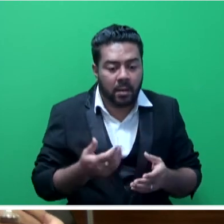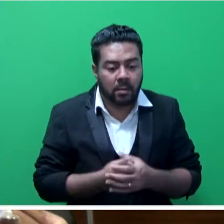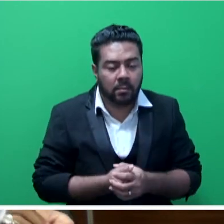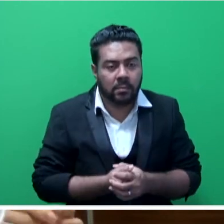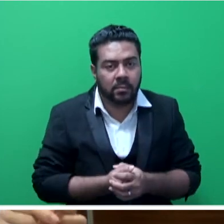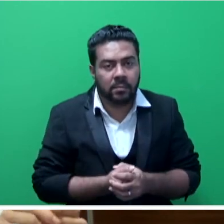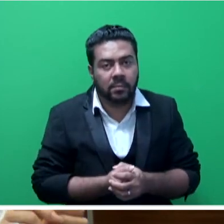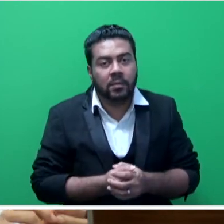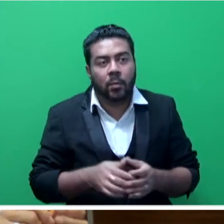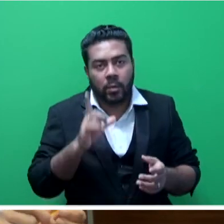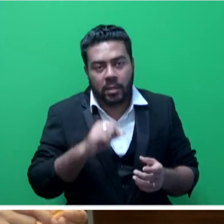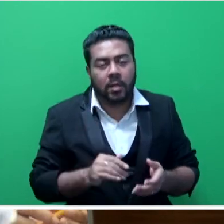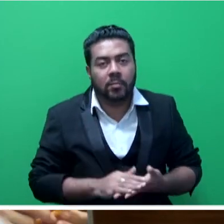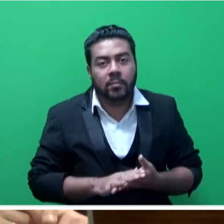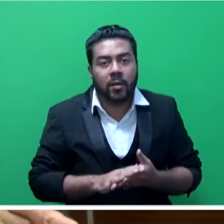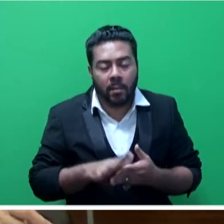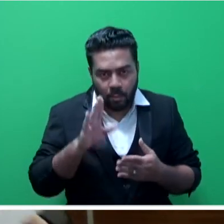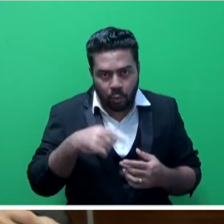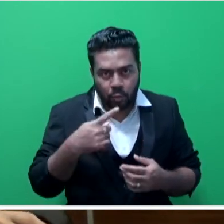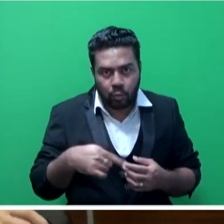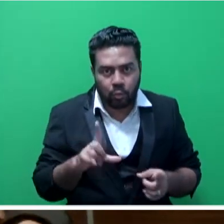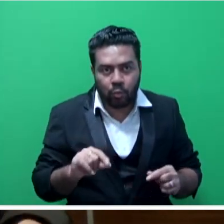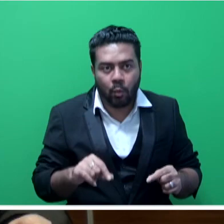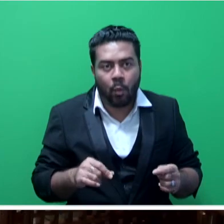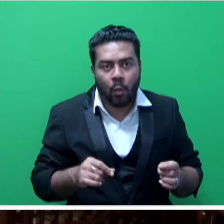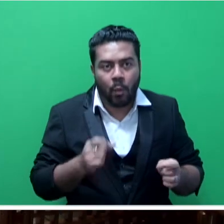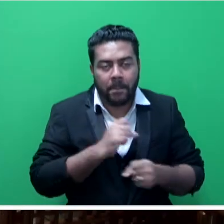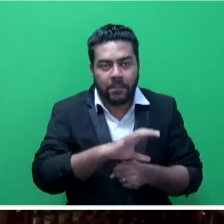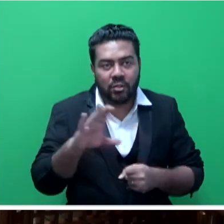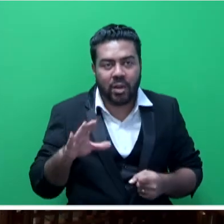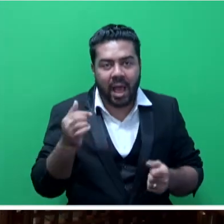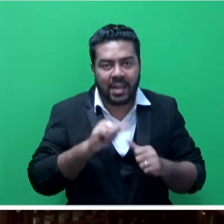so that we can push commercial agriculture, Mr. Speaker. Thank you.